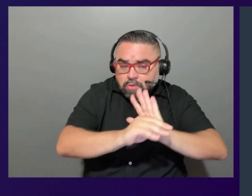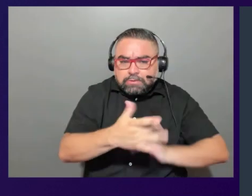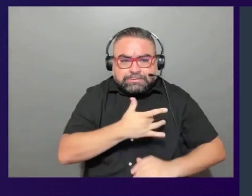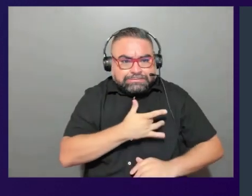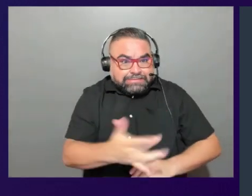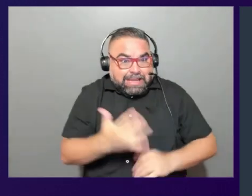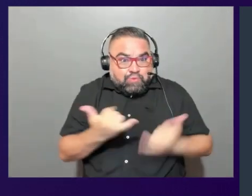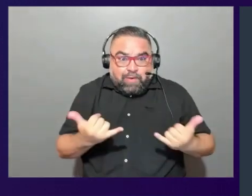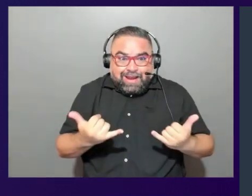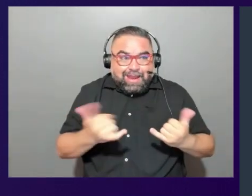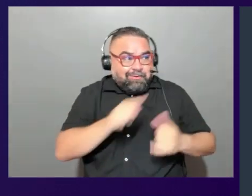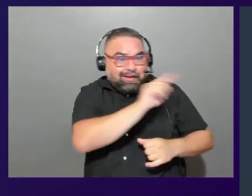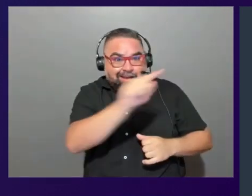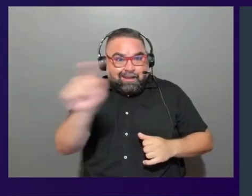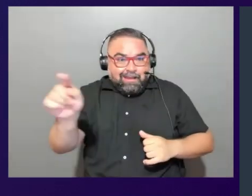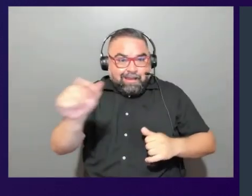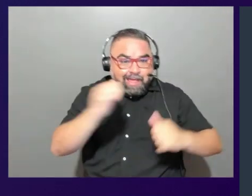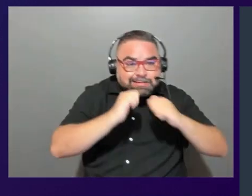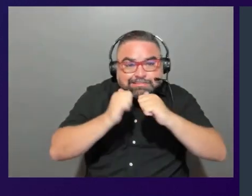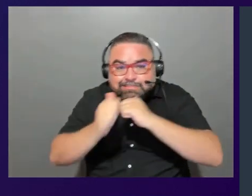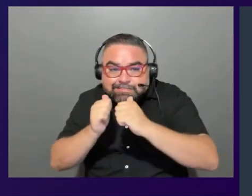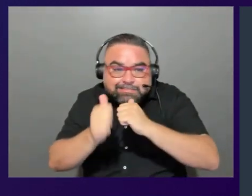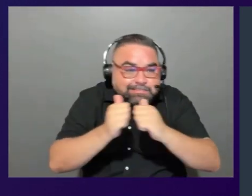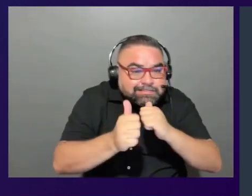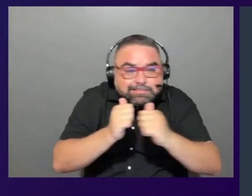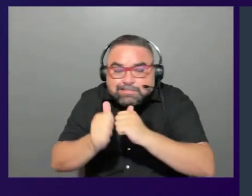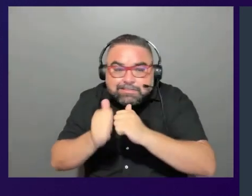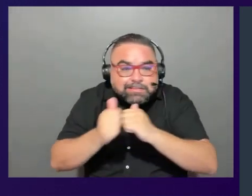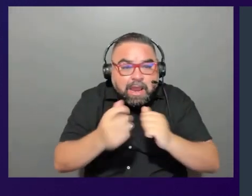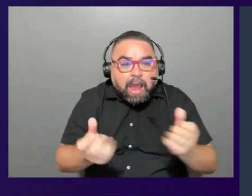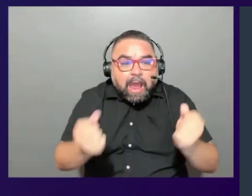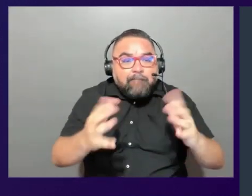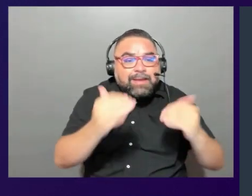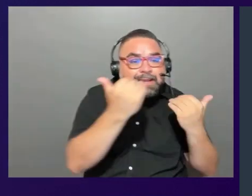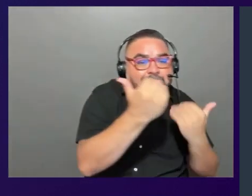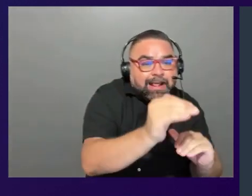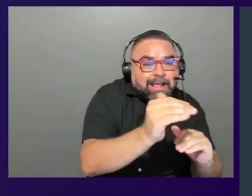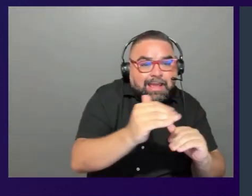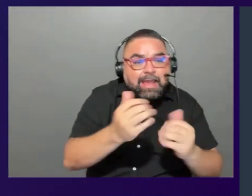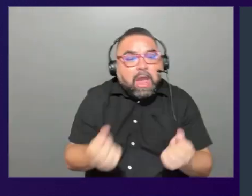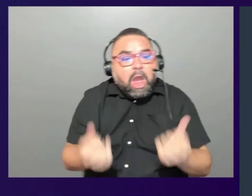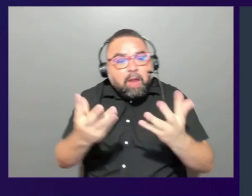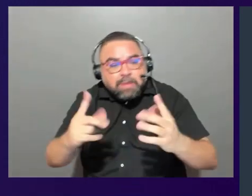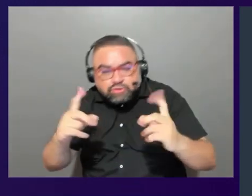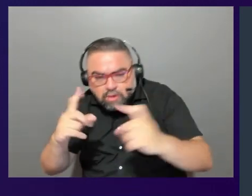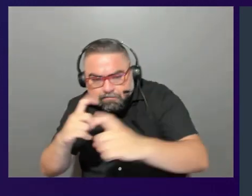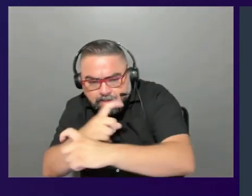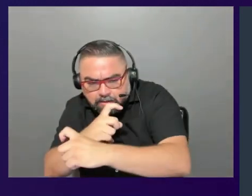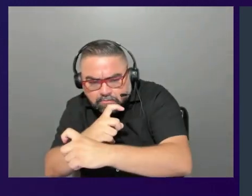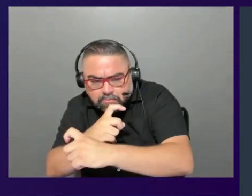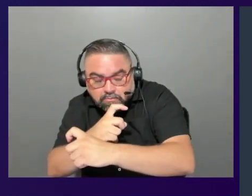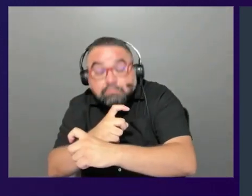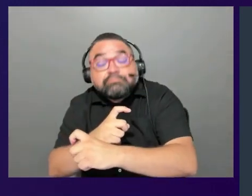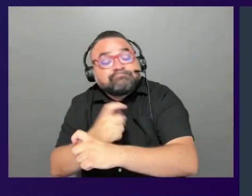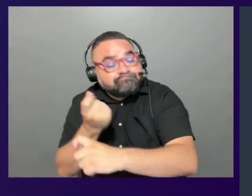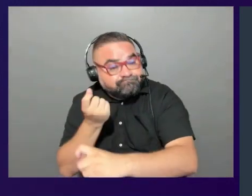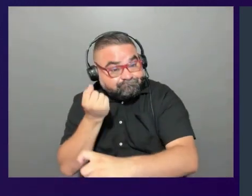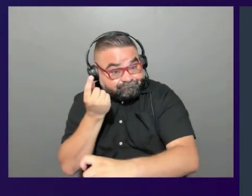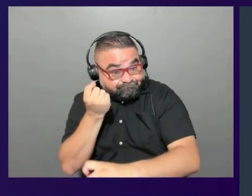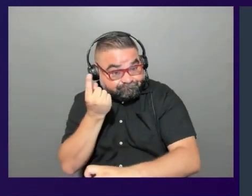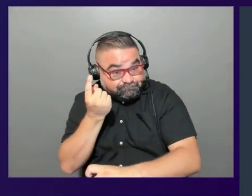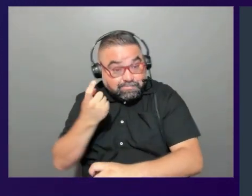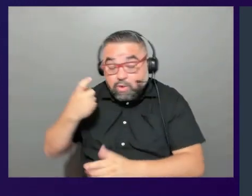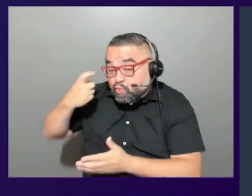race on the number of parameters that are in them and the complexity, recent studies by things like